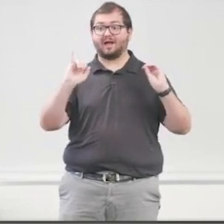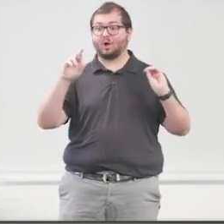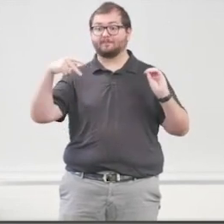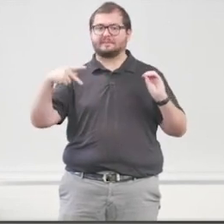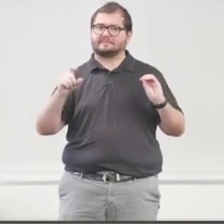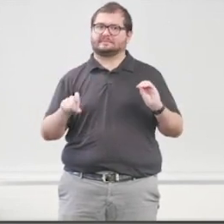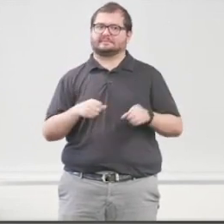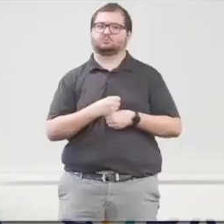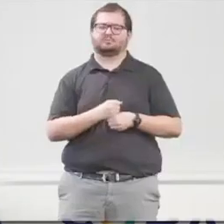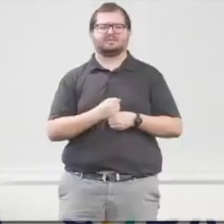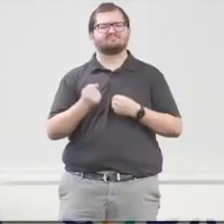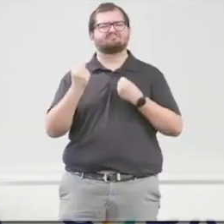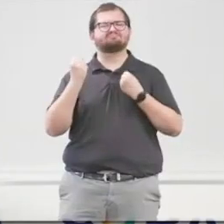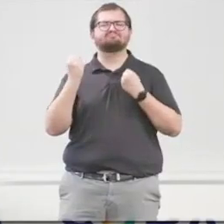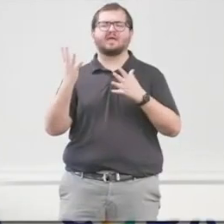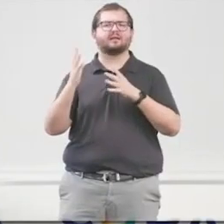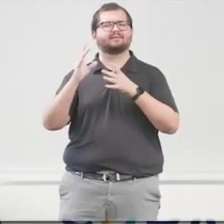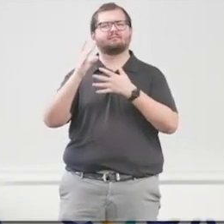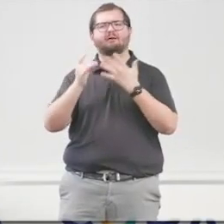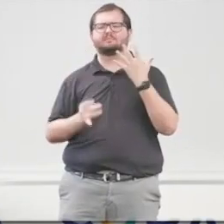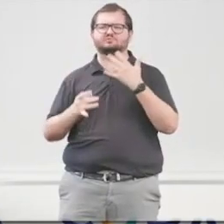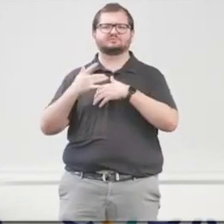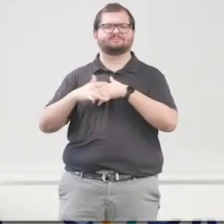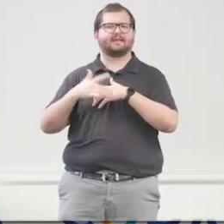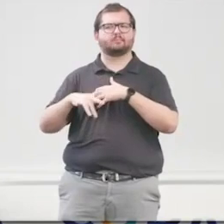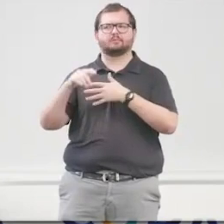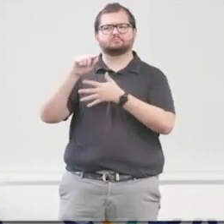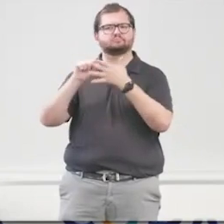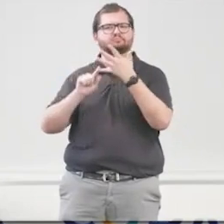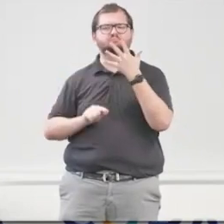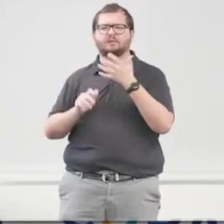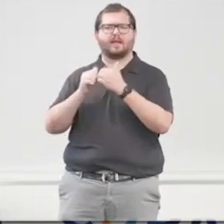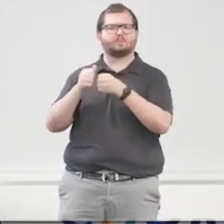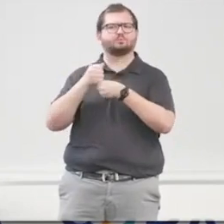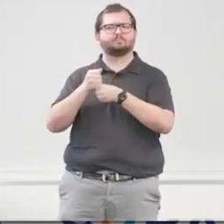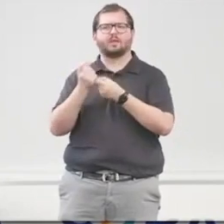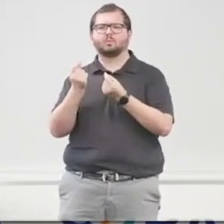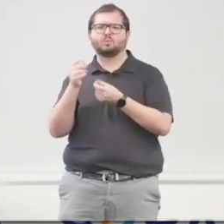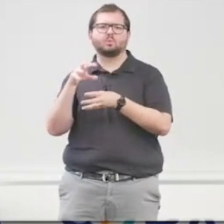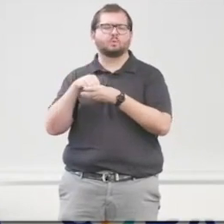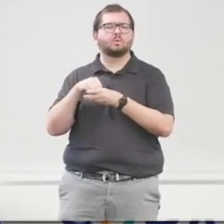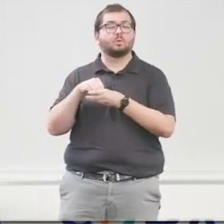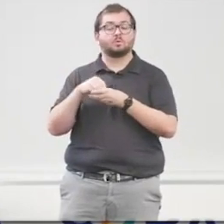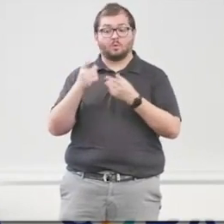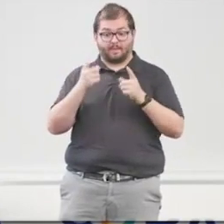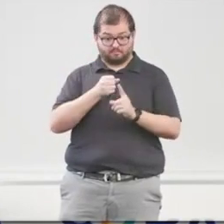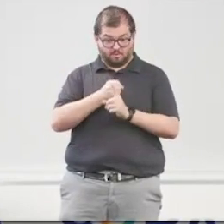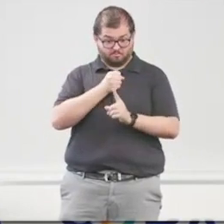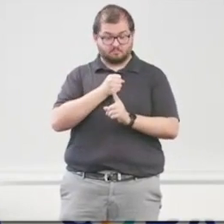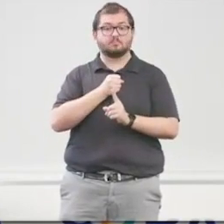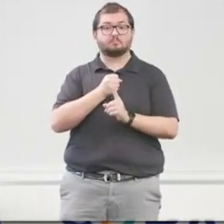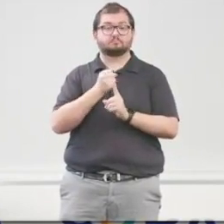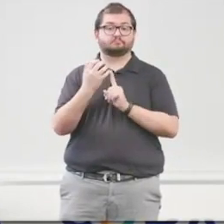lots of templates out there that you can use to build one, right? So when boom happens, you need to know what to